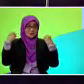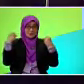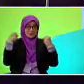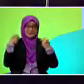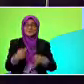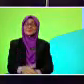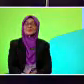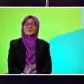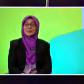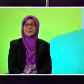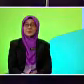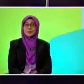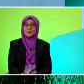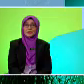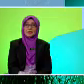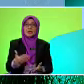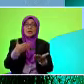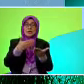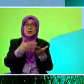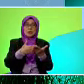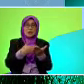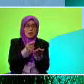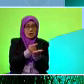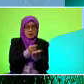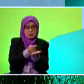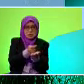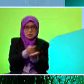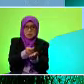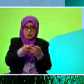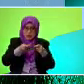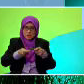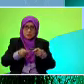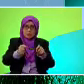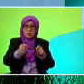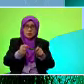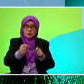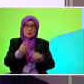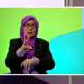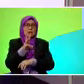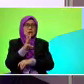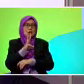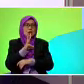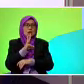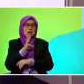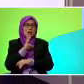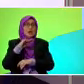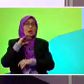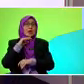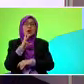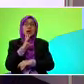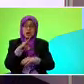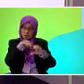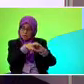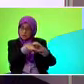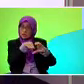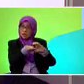is in the treatment of sewage. Okay. Who can explain about that? Okay, Yep.